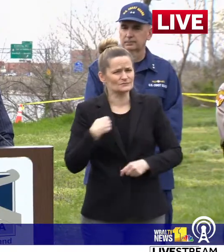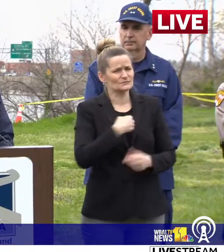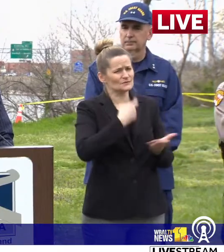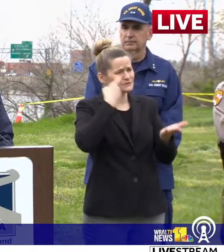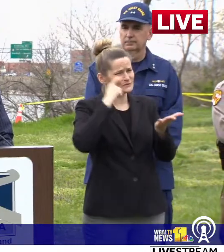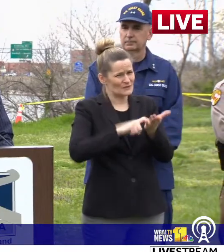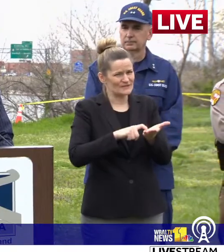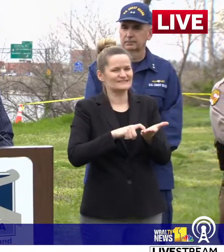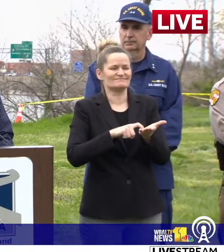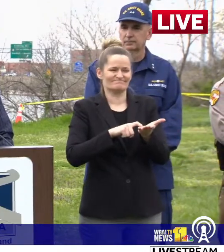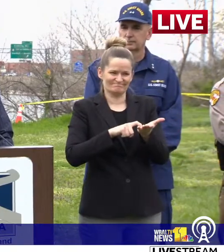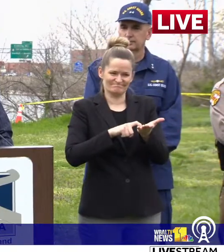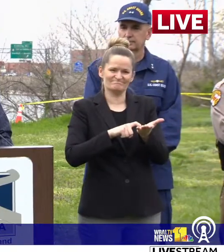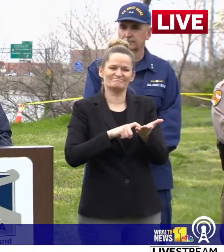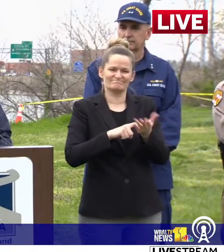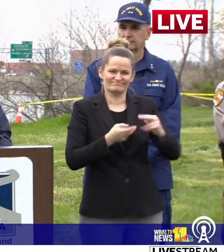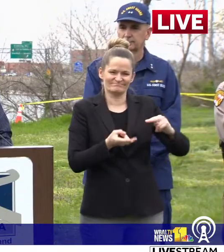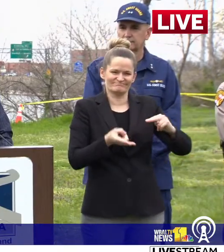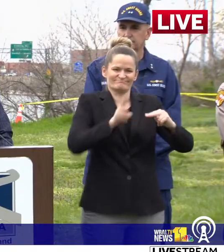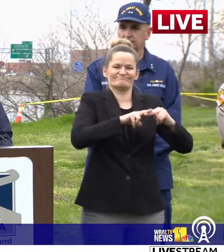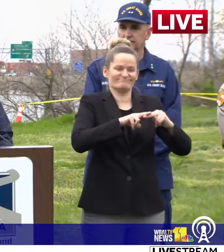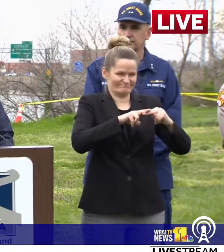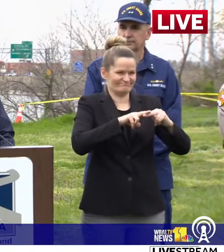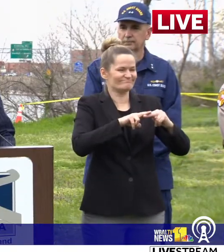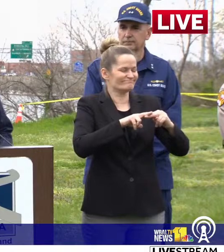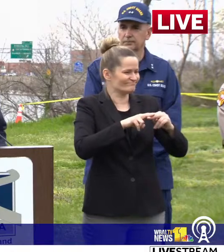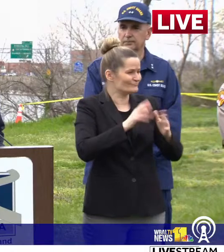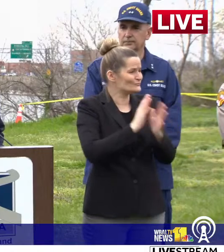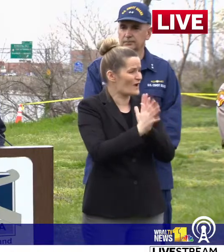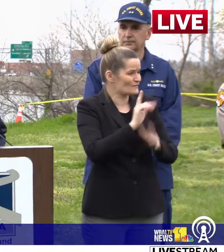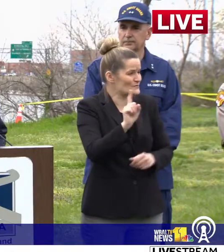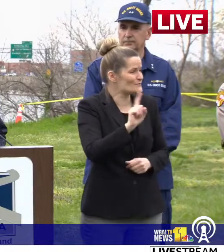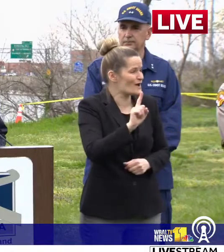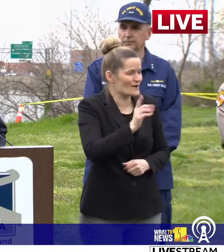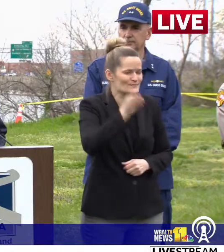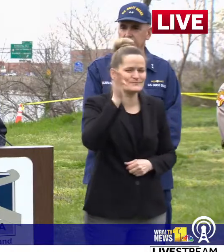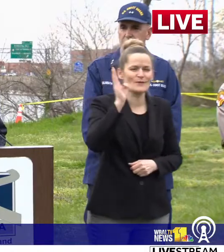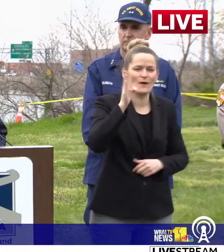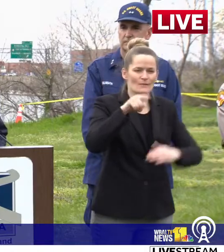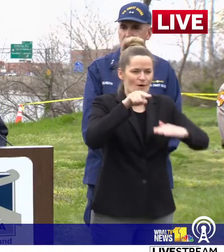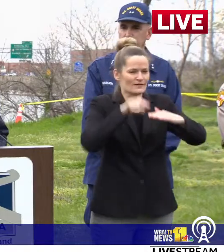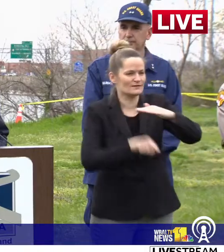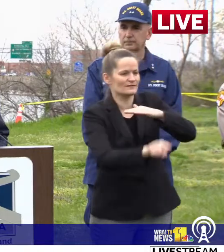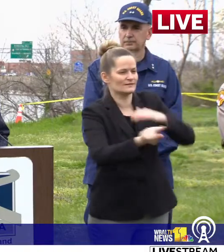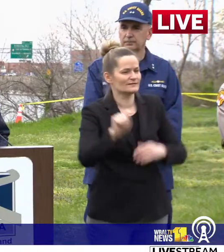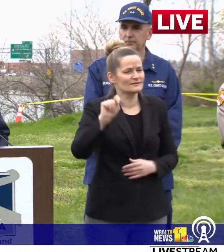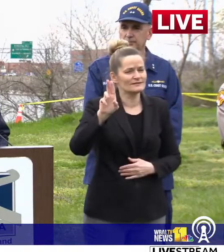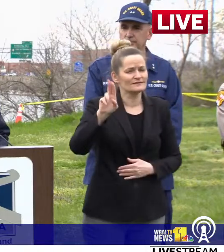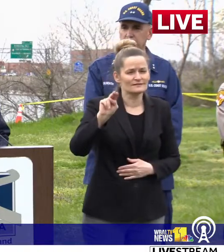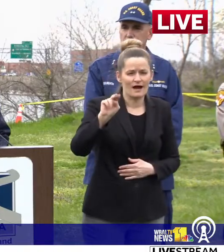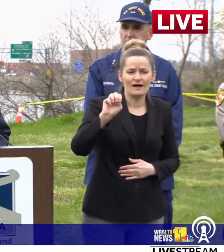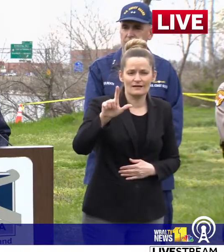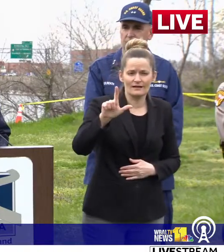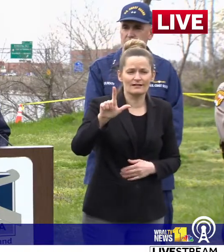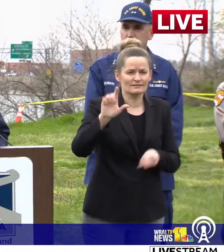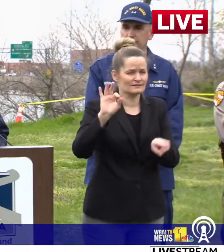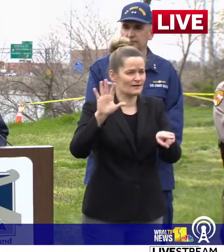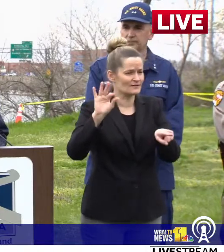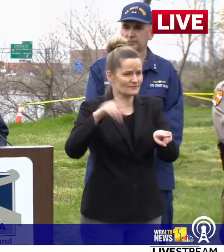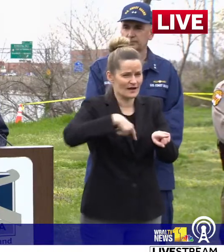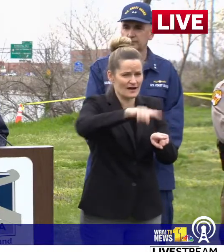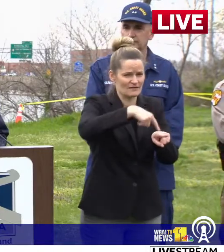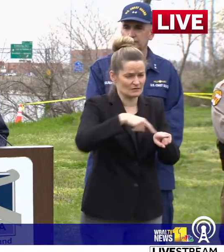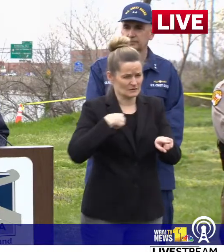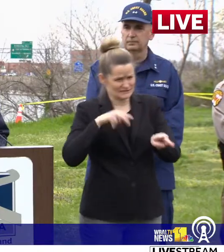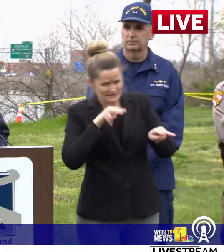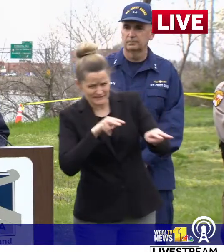McHenry and the Baltimore Harbor tunnels. That being said, so far, we have not seen any significant additional delays. We do have a